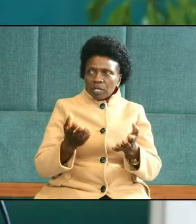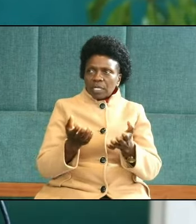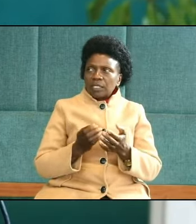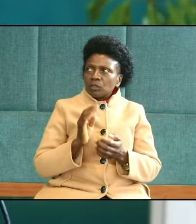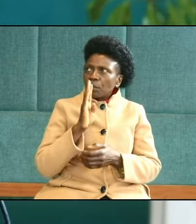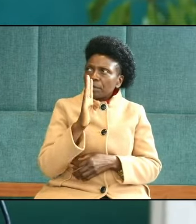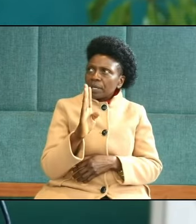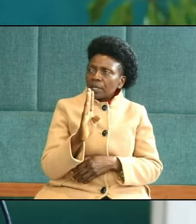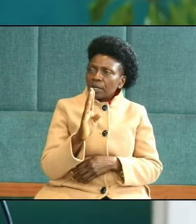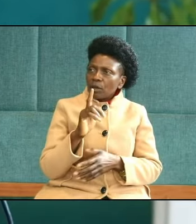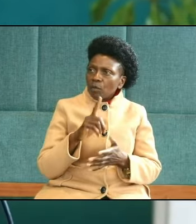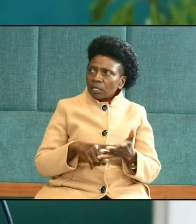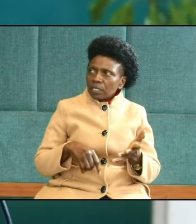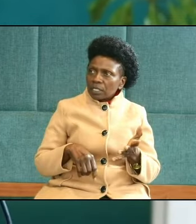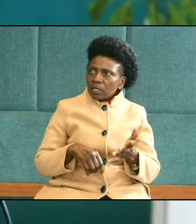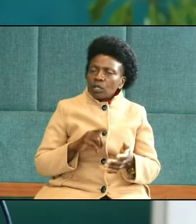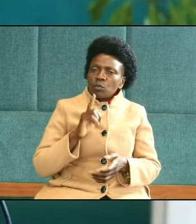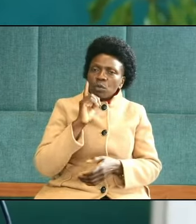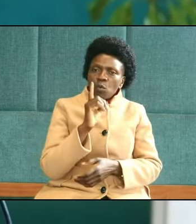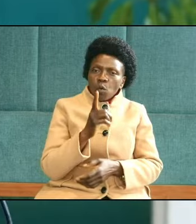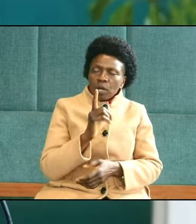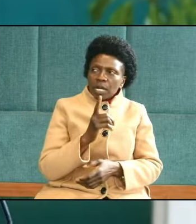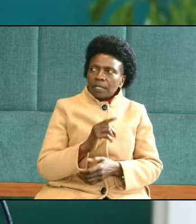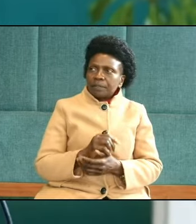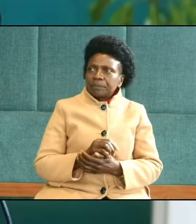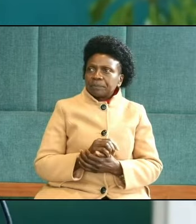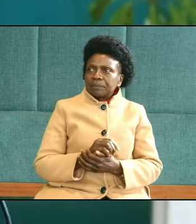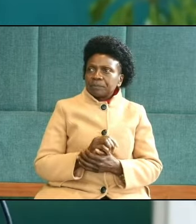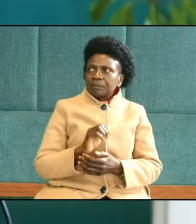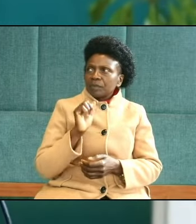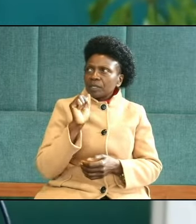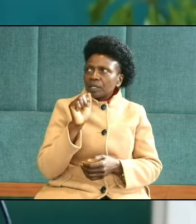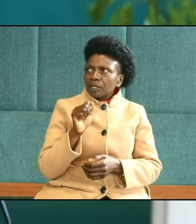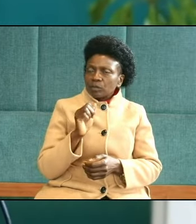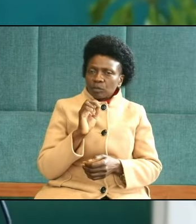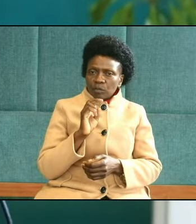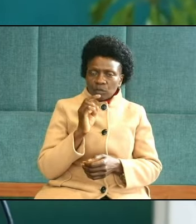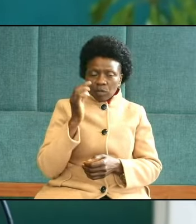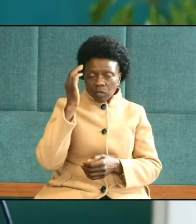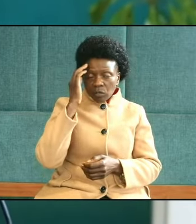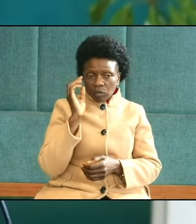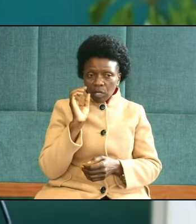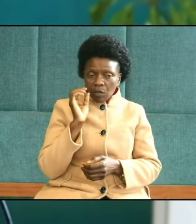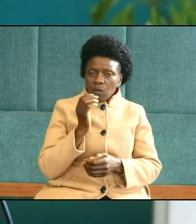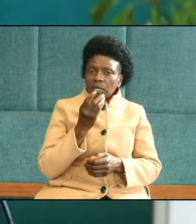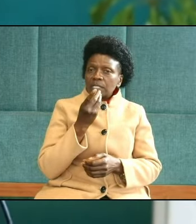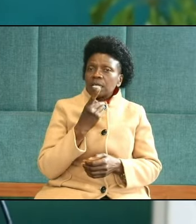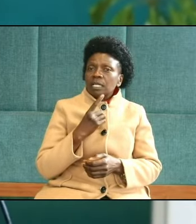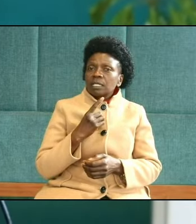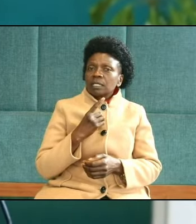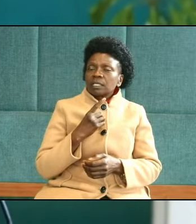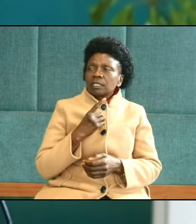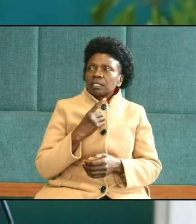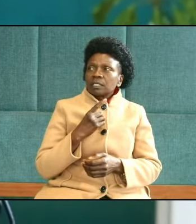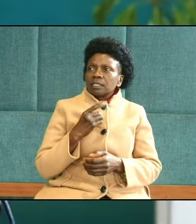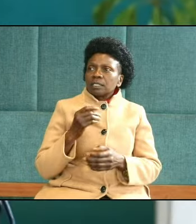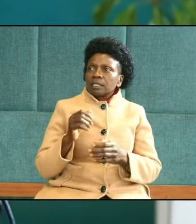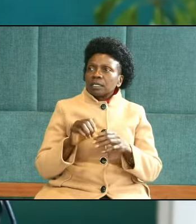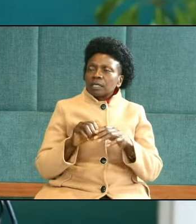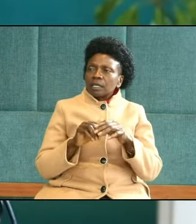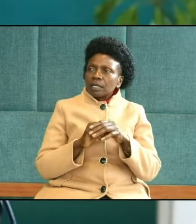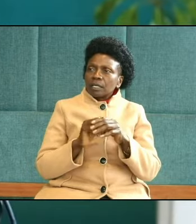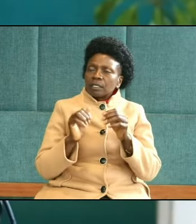People need to be what? To be warned. Yes, we know they looked forward to the coming of Jesus. October 22, 1844